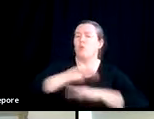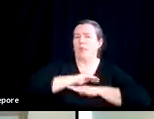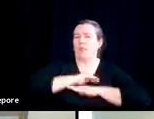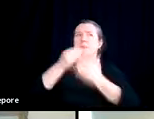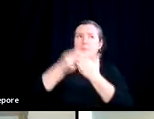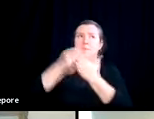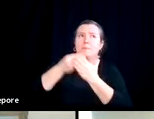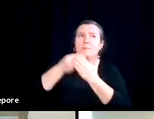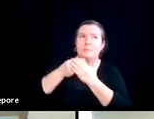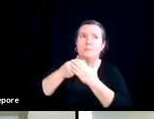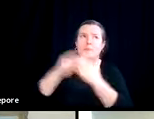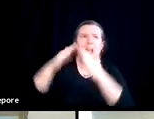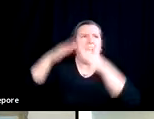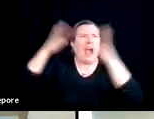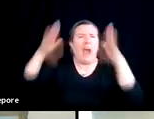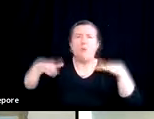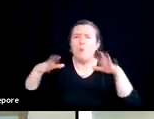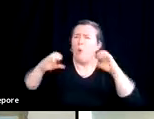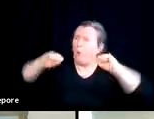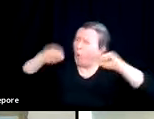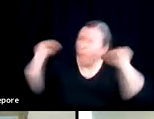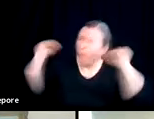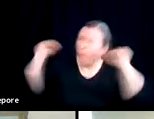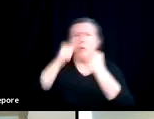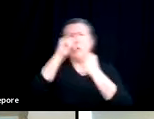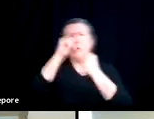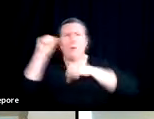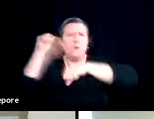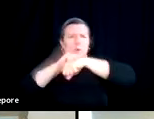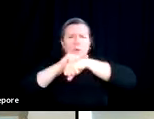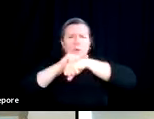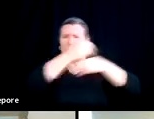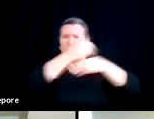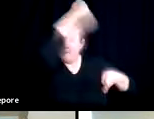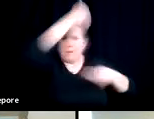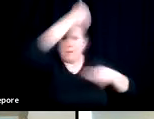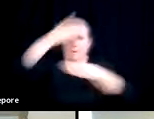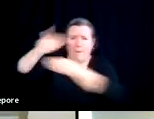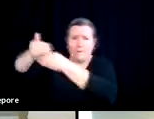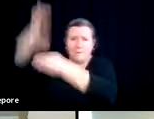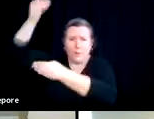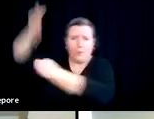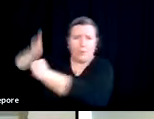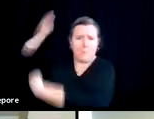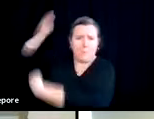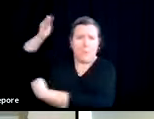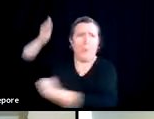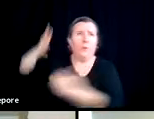Yes, we take some unusual precautions, and I'm Right. thankful at this point that we do.